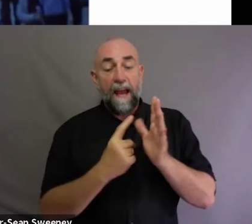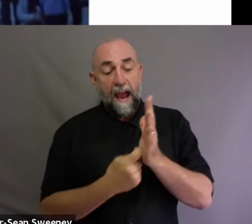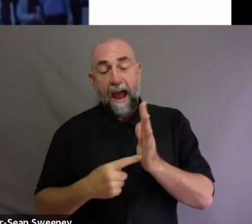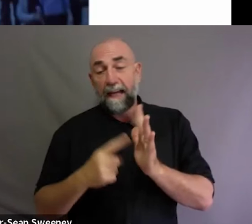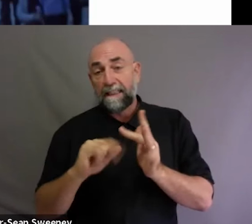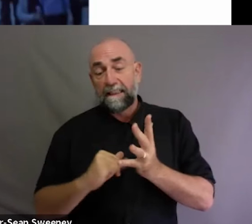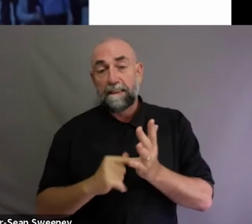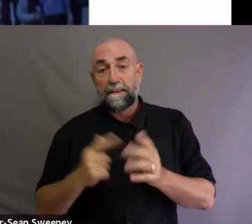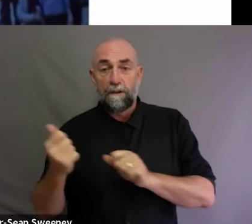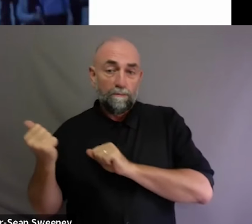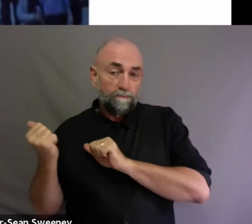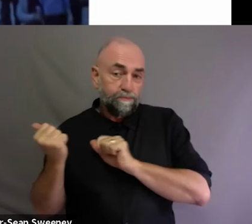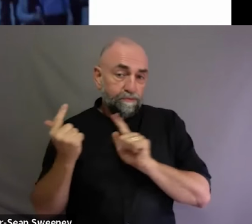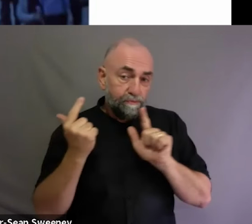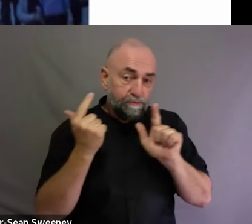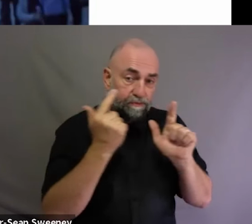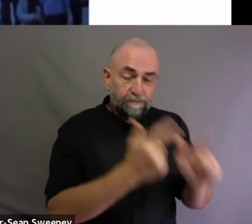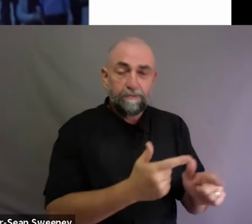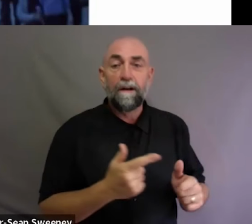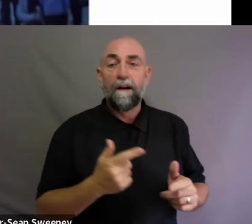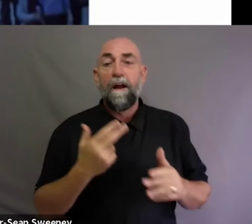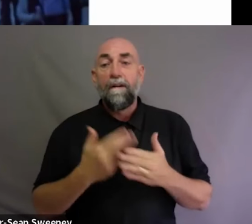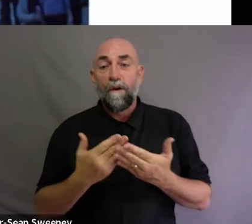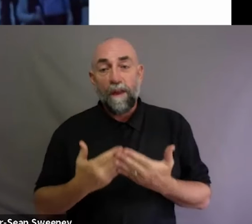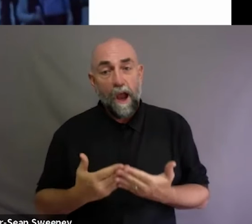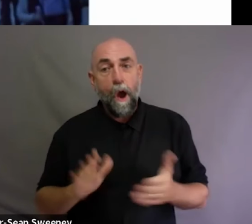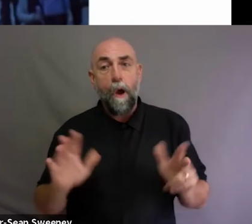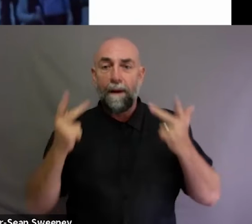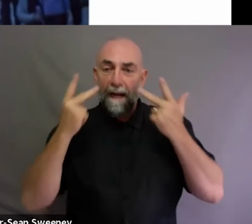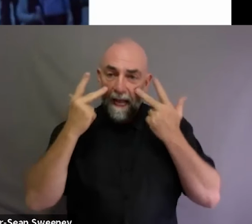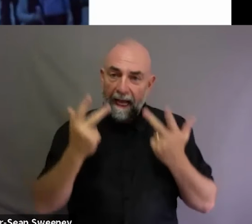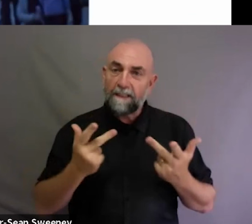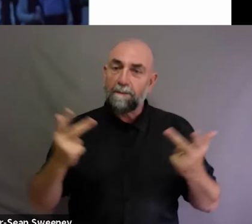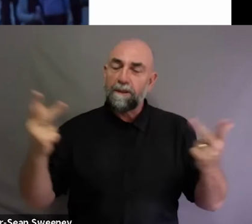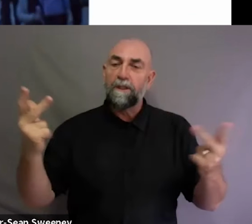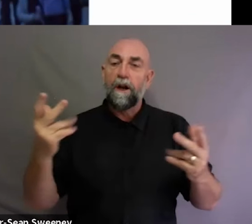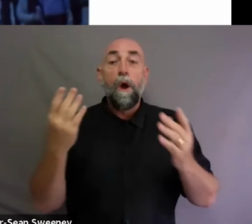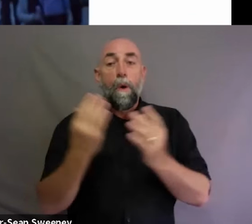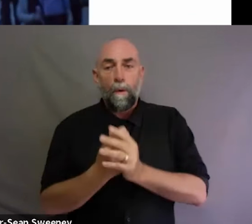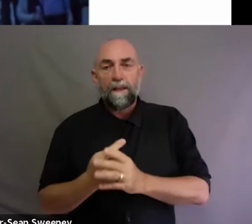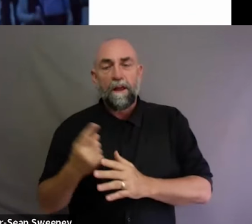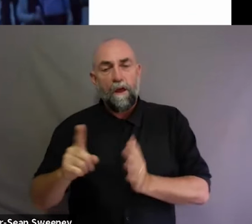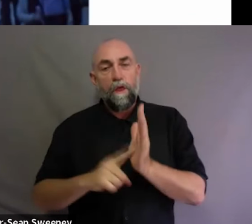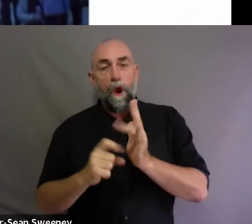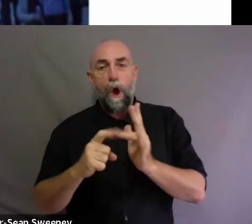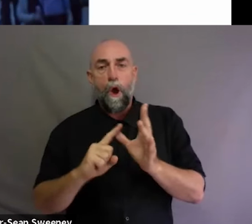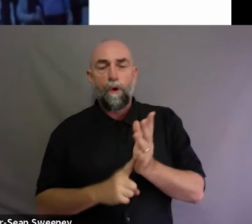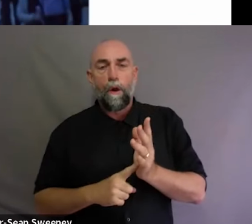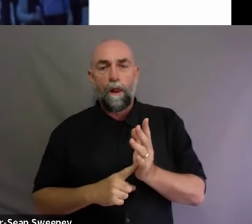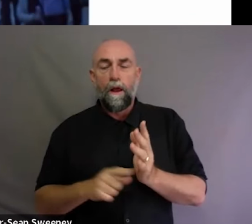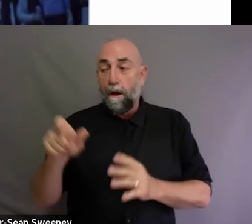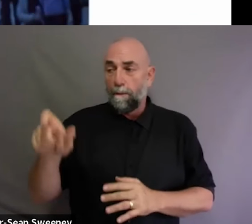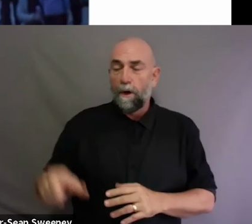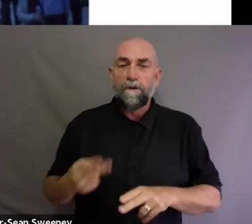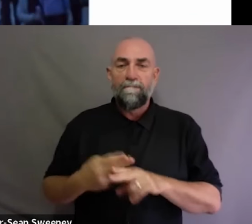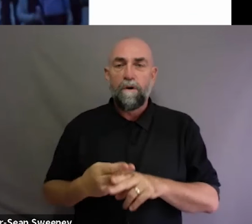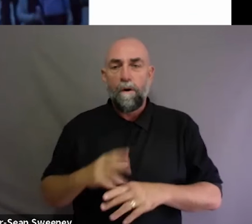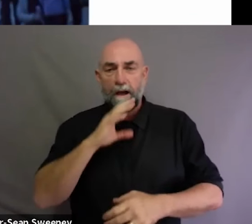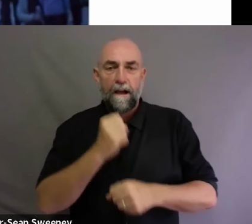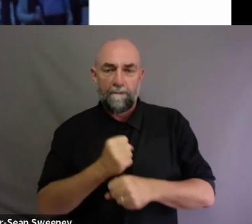events, opening the exhibition with the local member for Parliament, and they were also involved in a radio interview on the